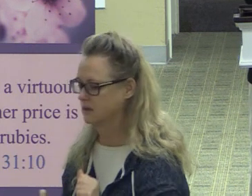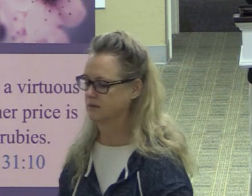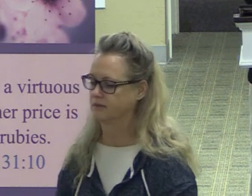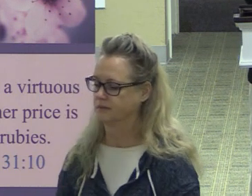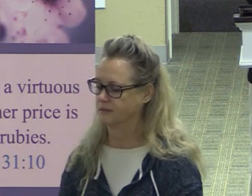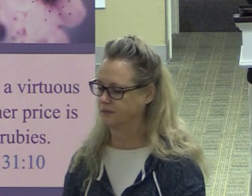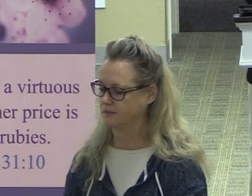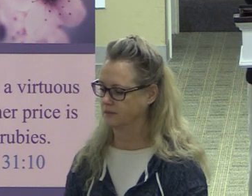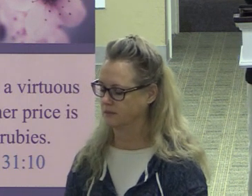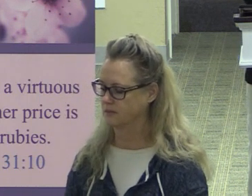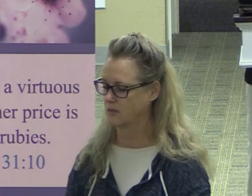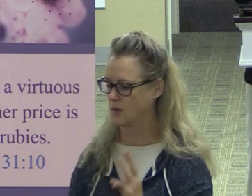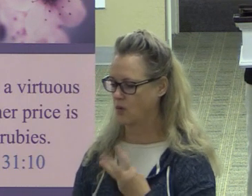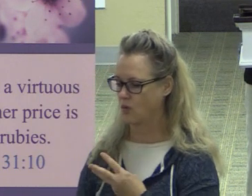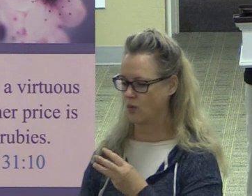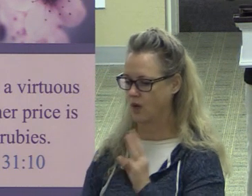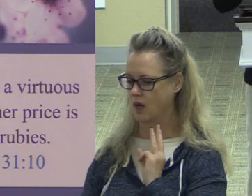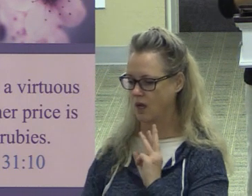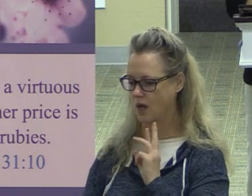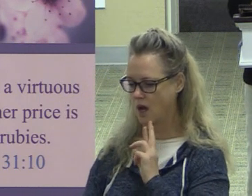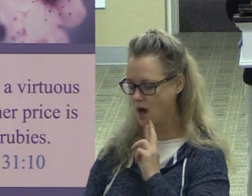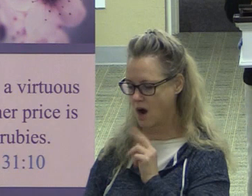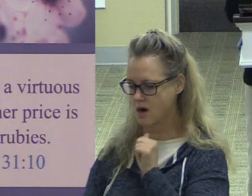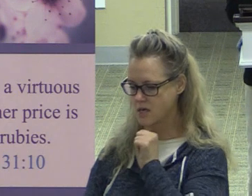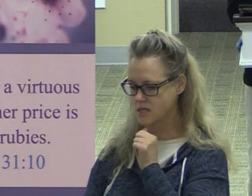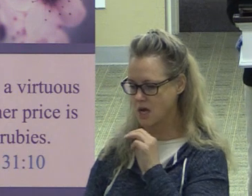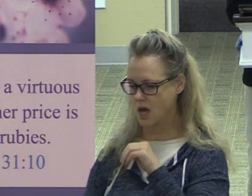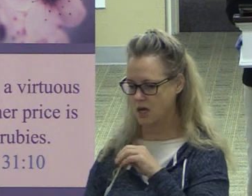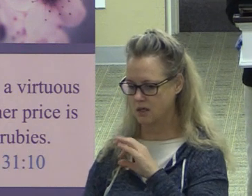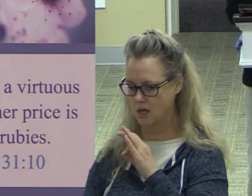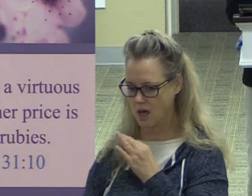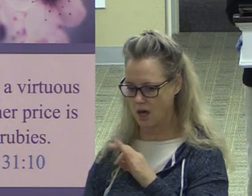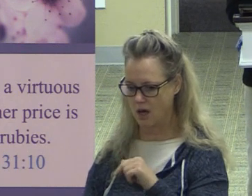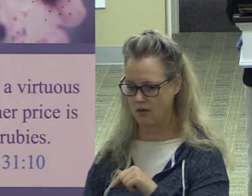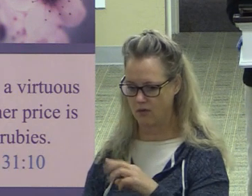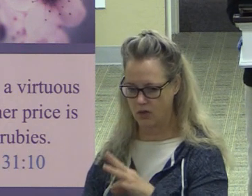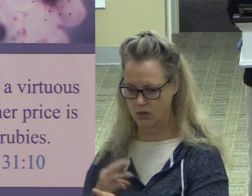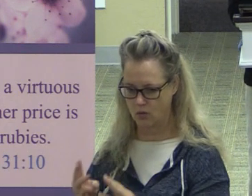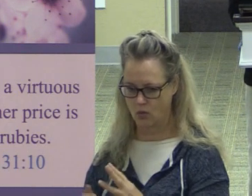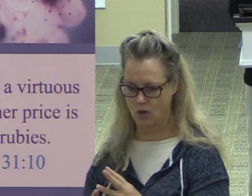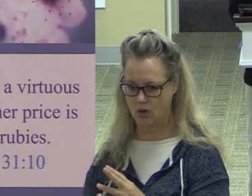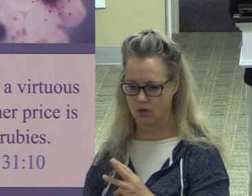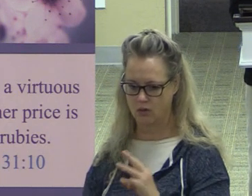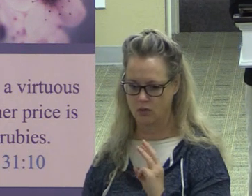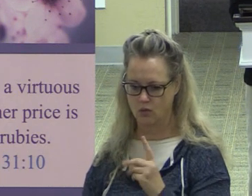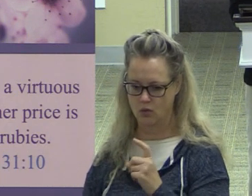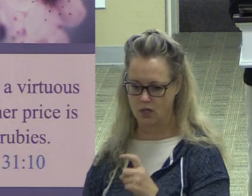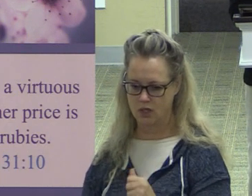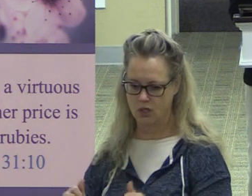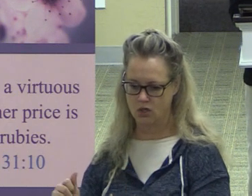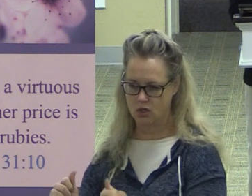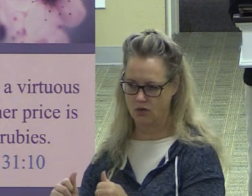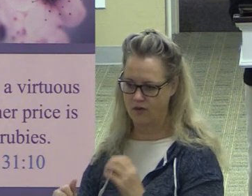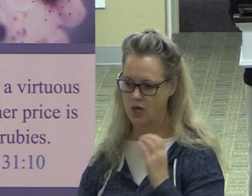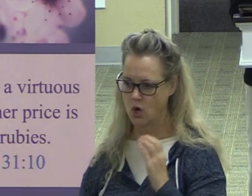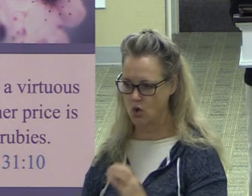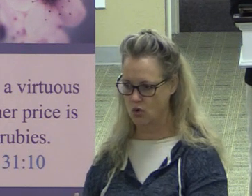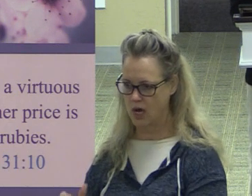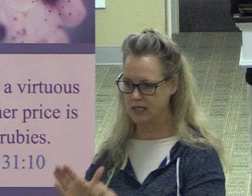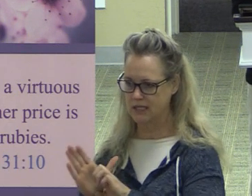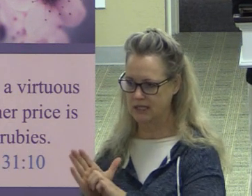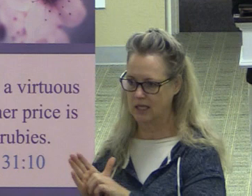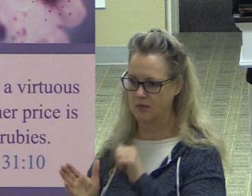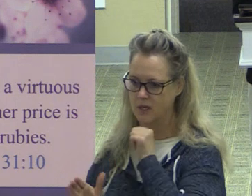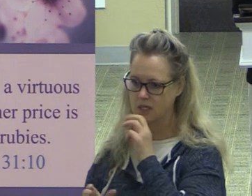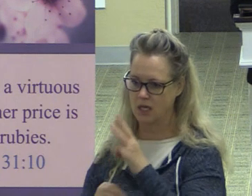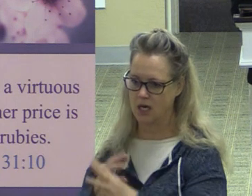world. We are not of the world. We need to follow Christ's example, not the world's example.